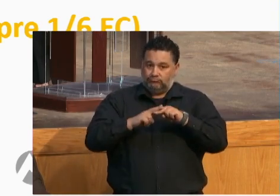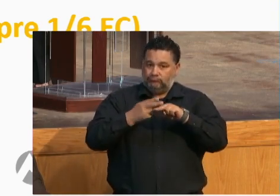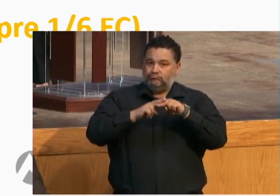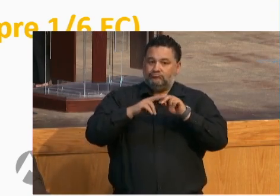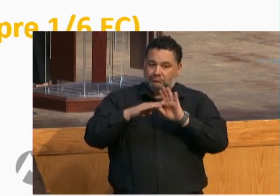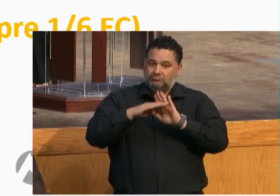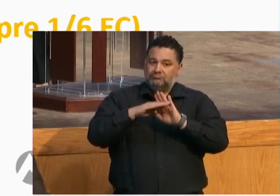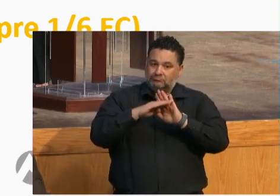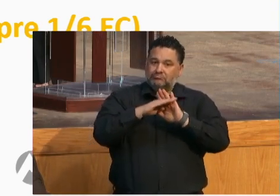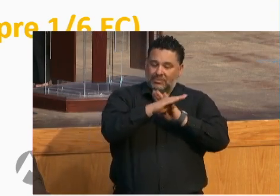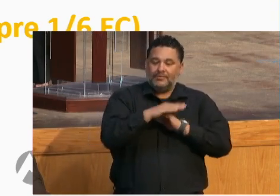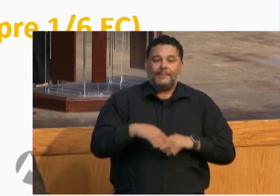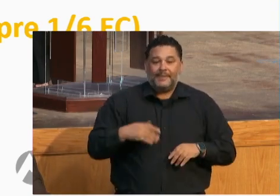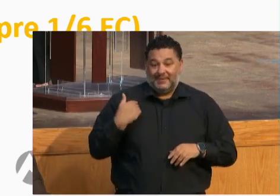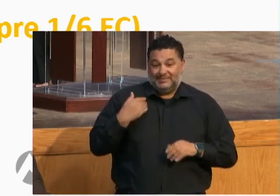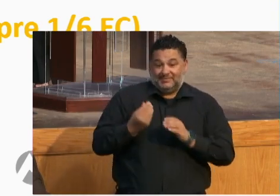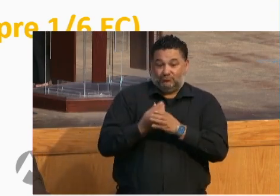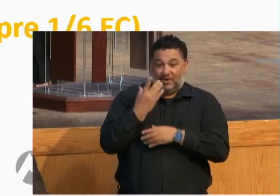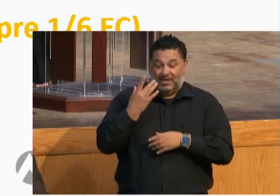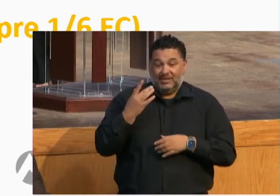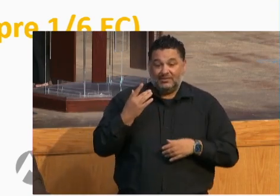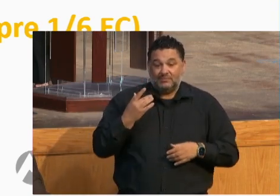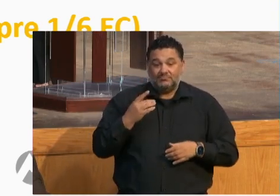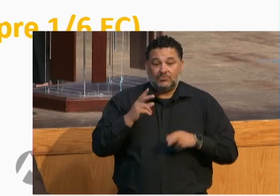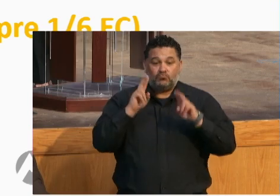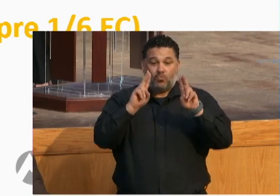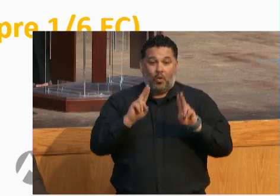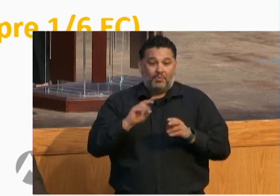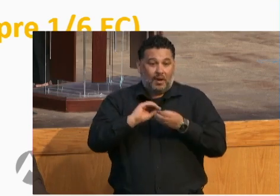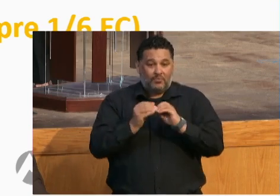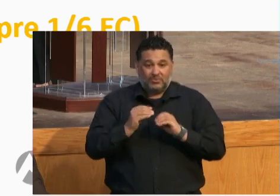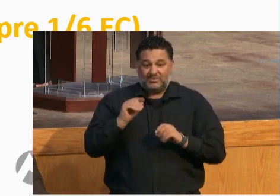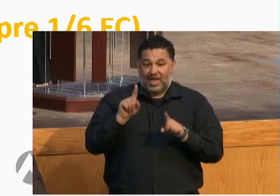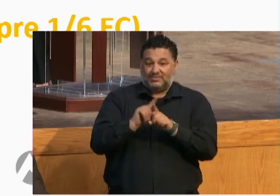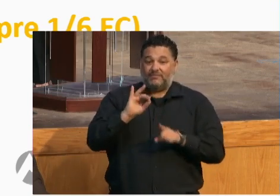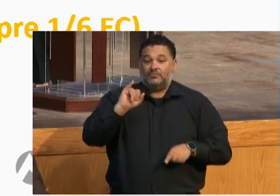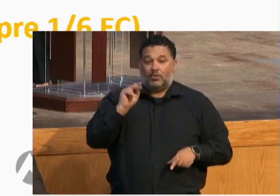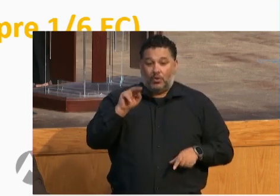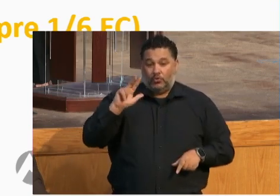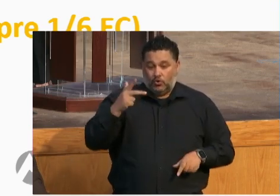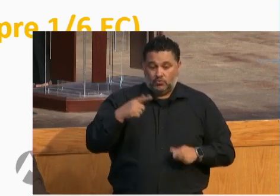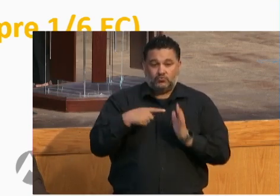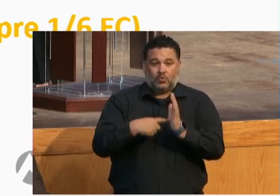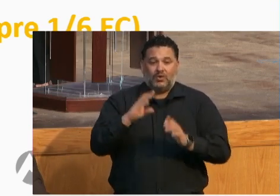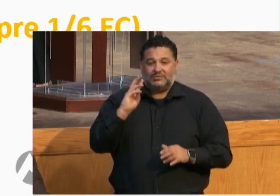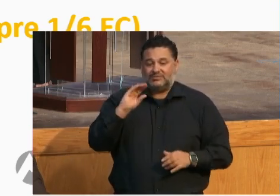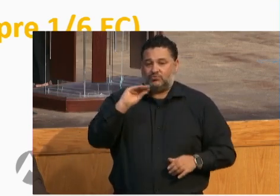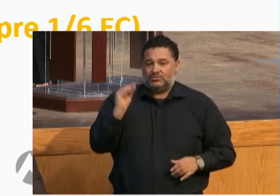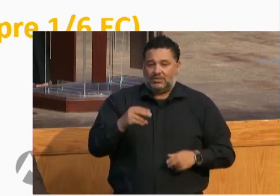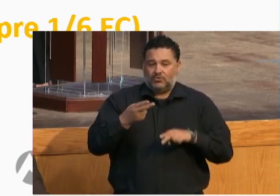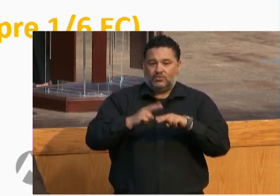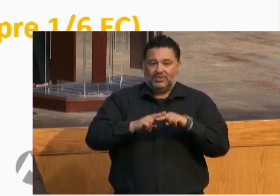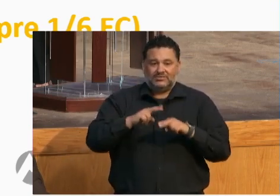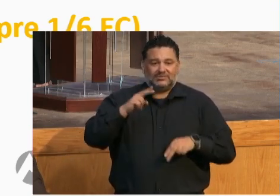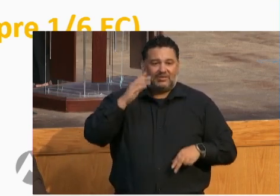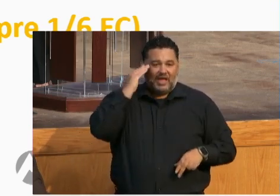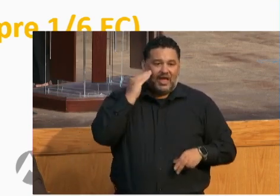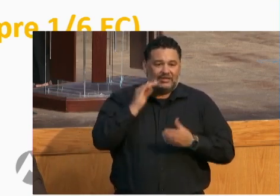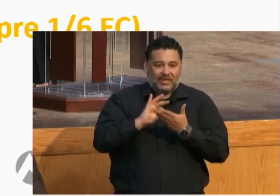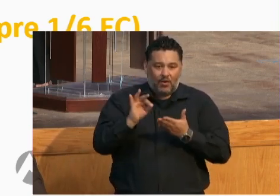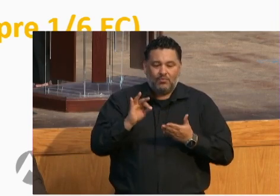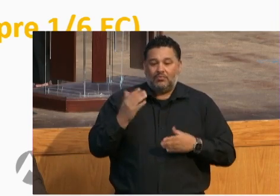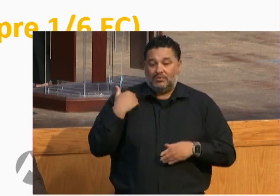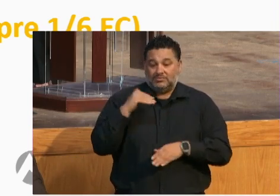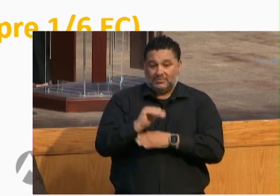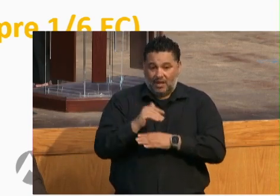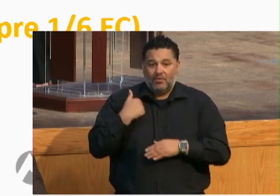recent spring enrollment numbers as of January 3rd showed a 6% increase in headcount, but last night